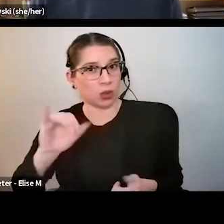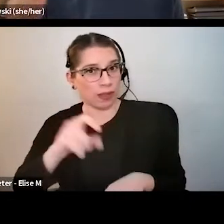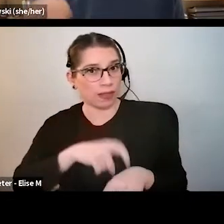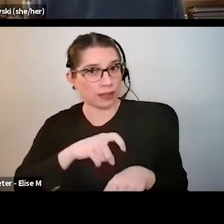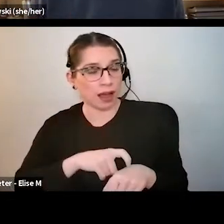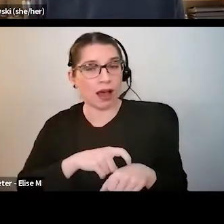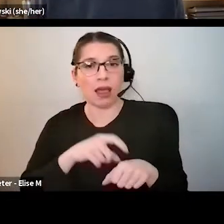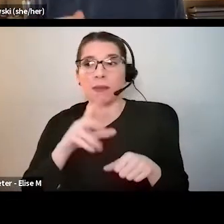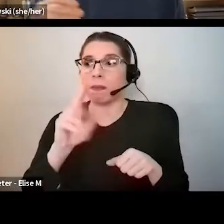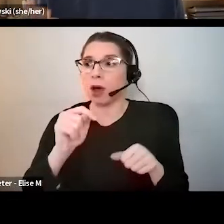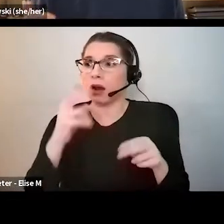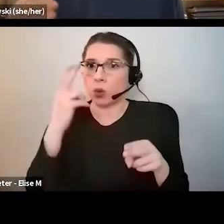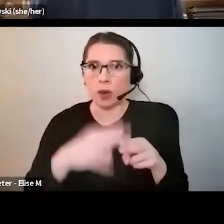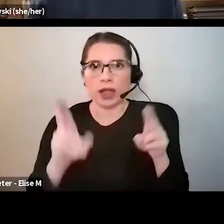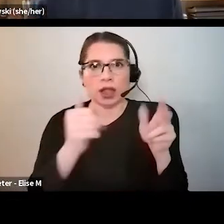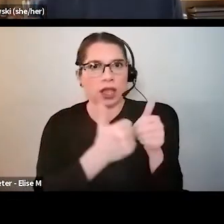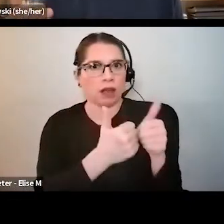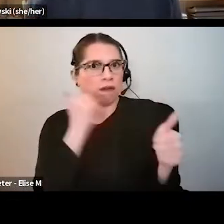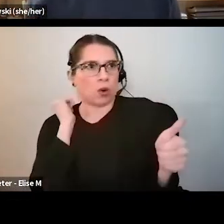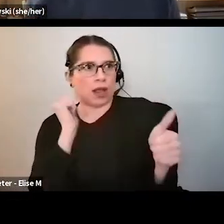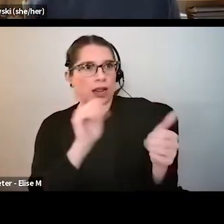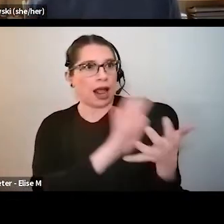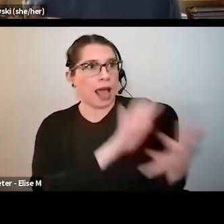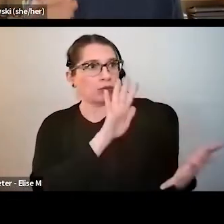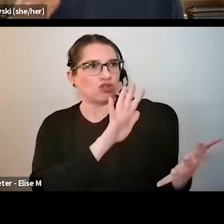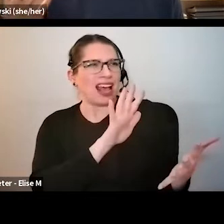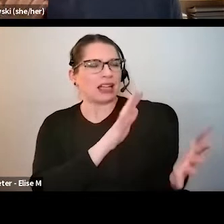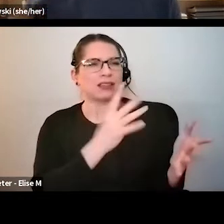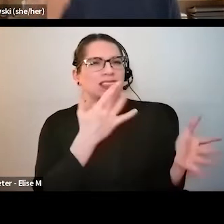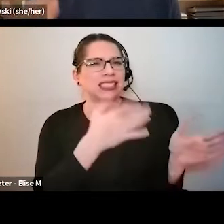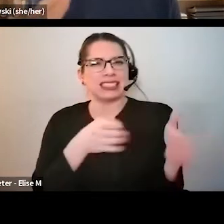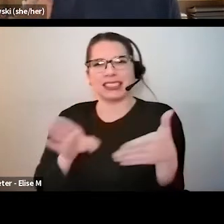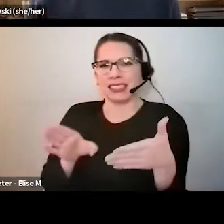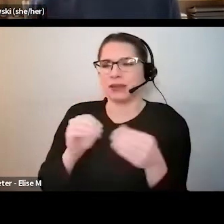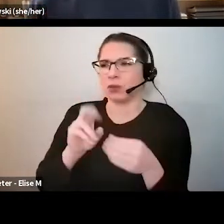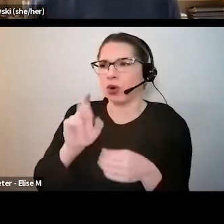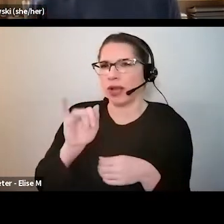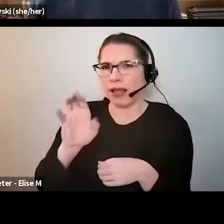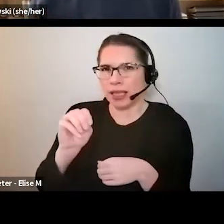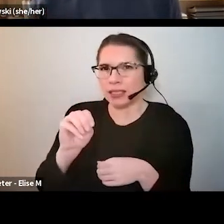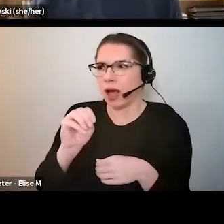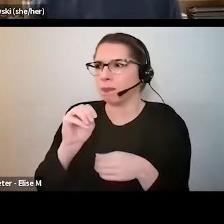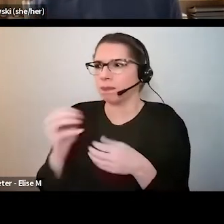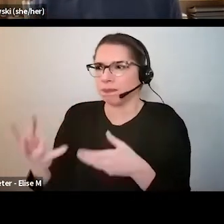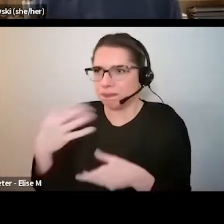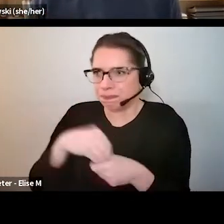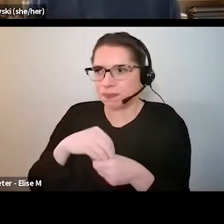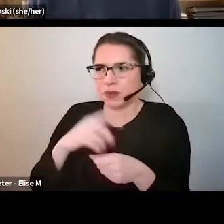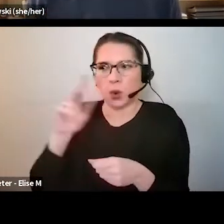from abstraction and embraced realism and figuration in his political work to come.